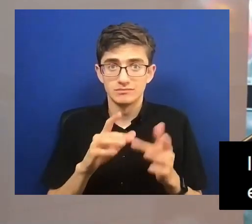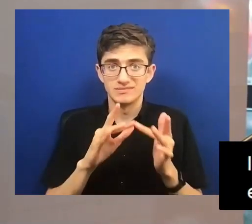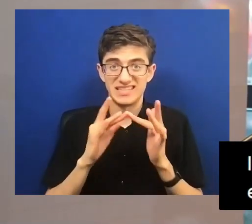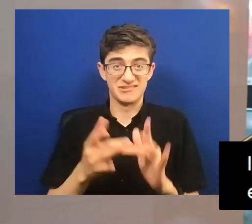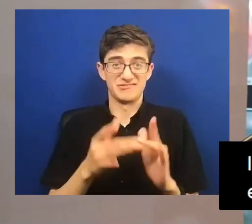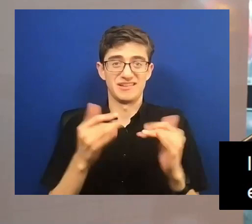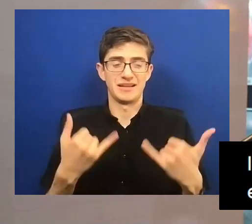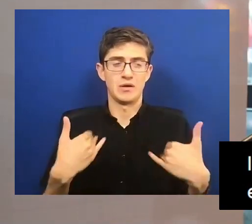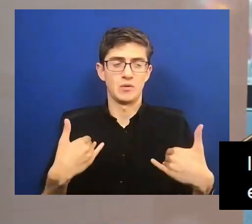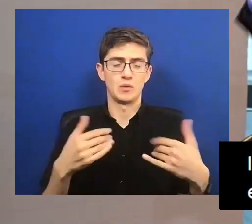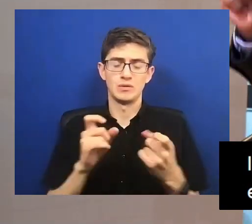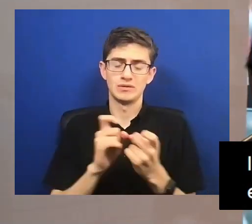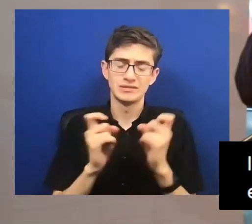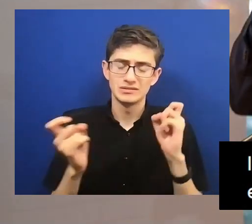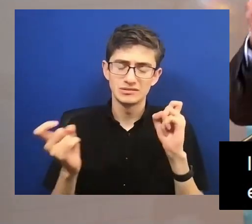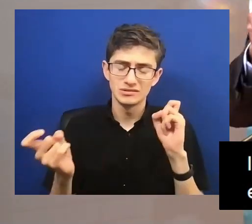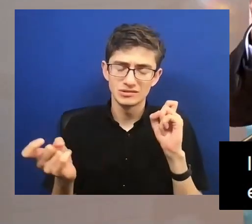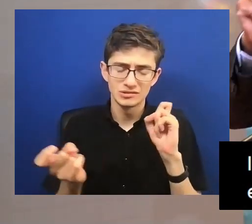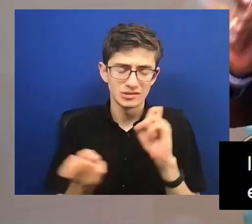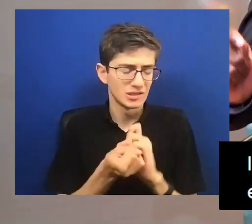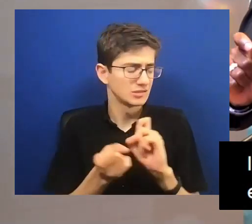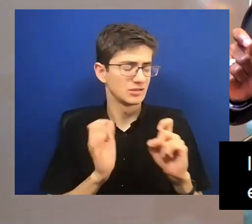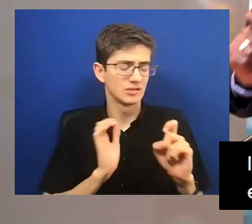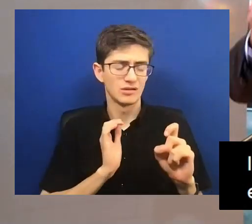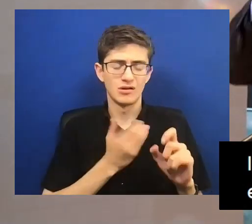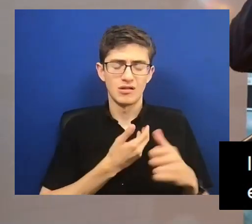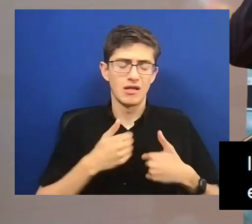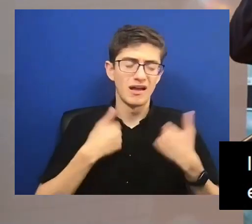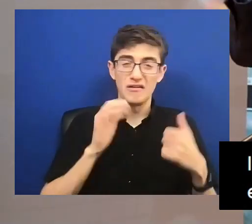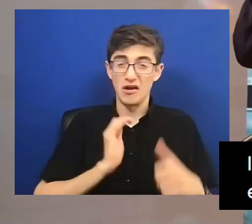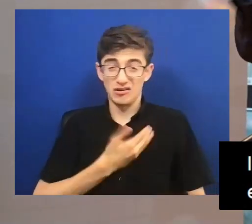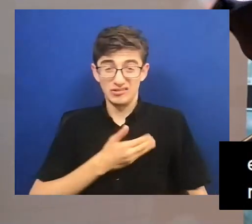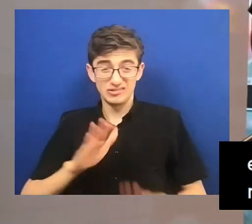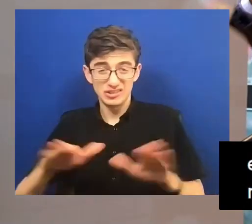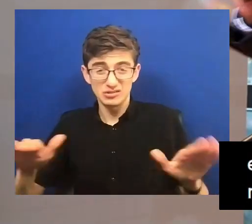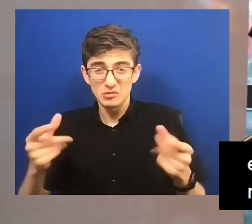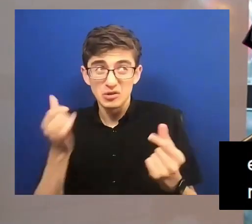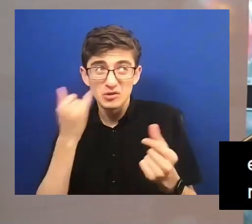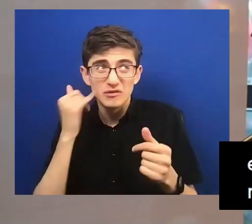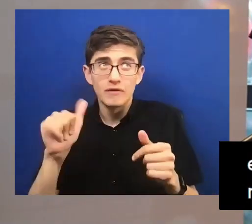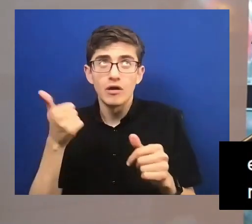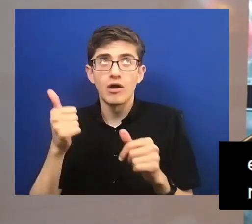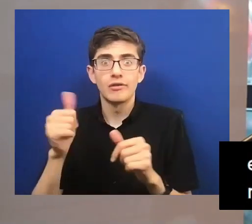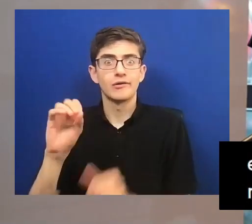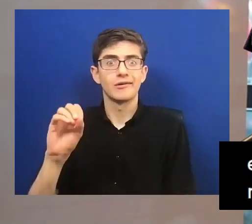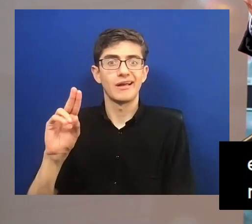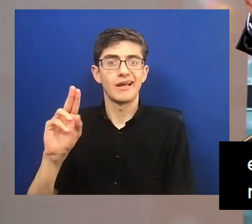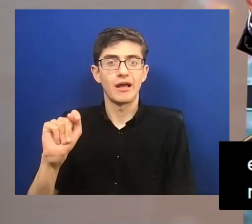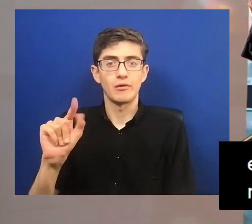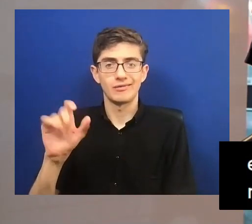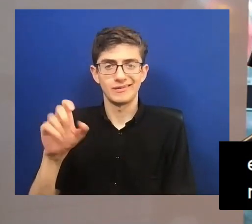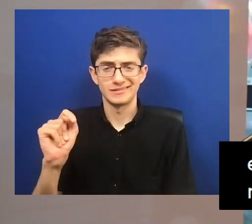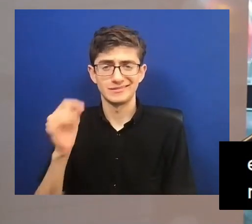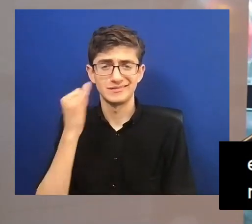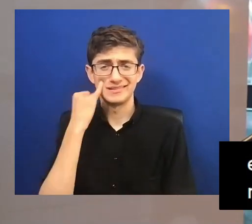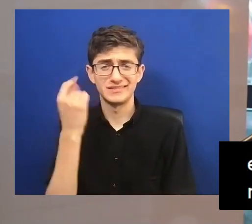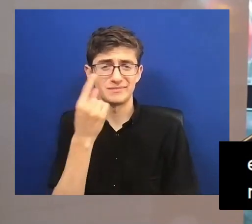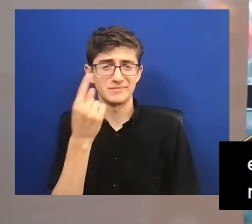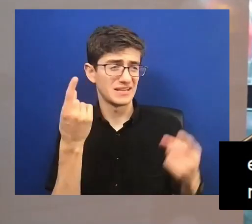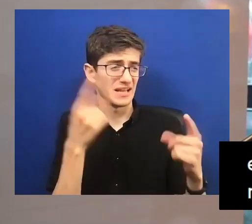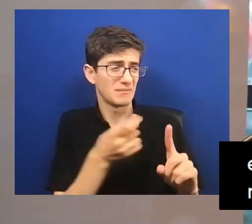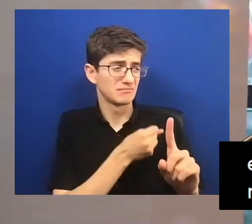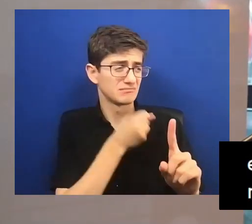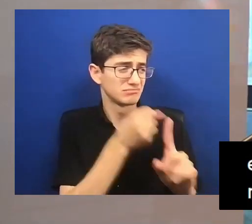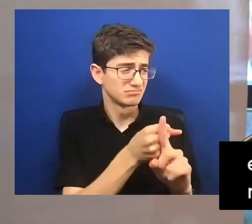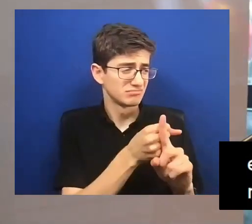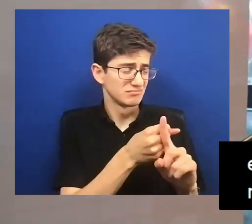children can be, just having another outlet. Because once you've been impacted by something, it can change the narrative for where you find